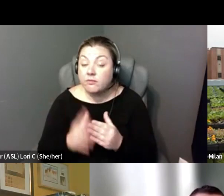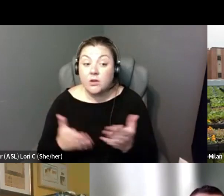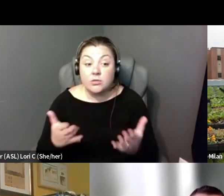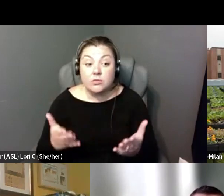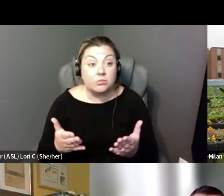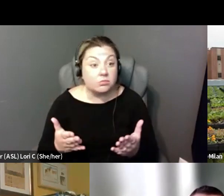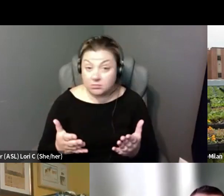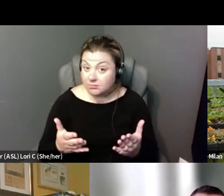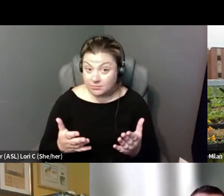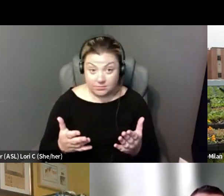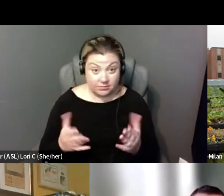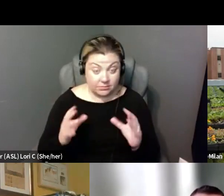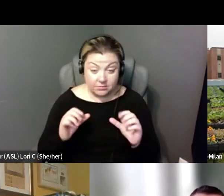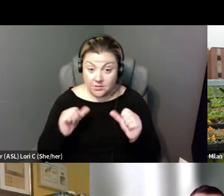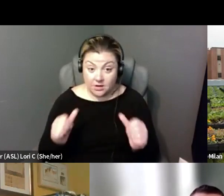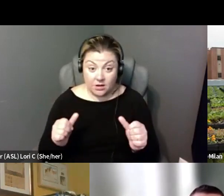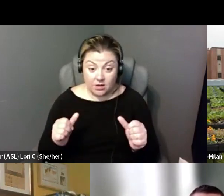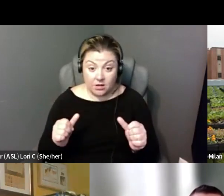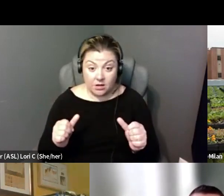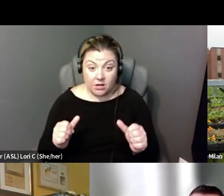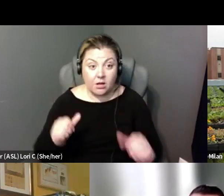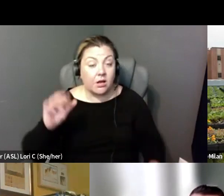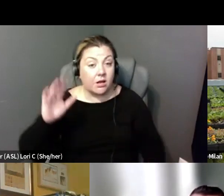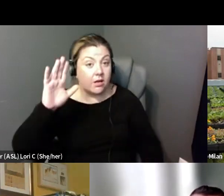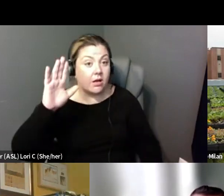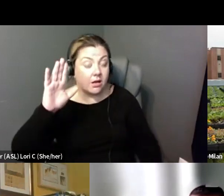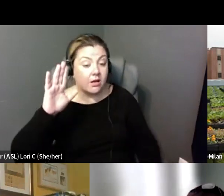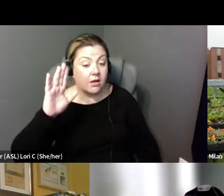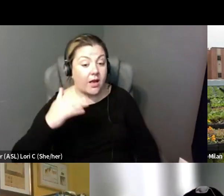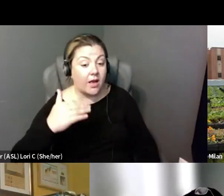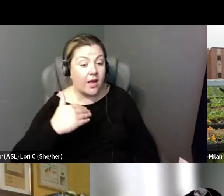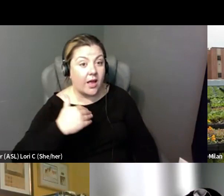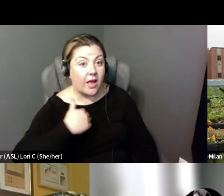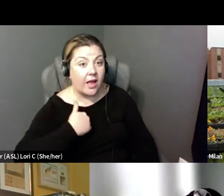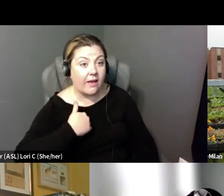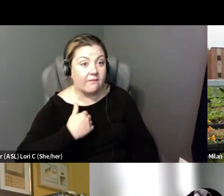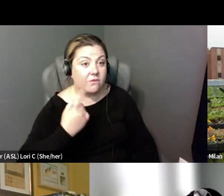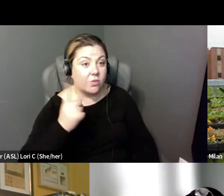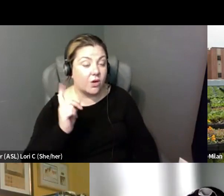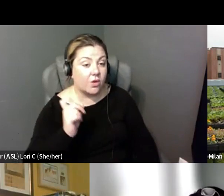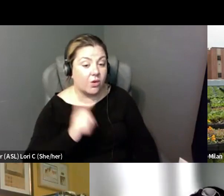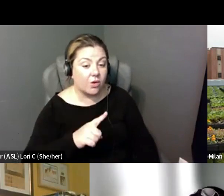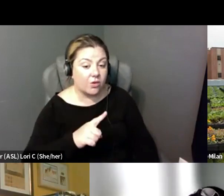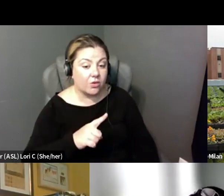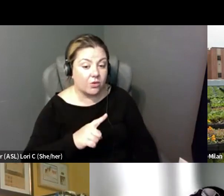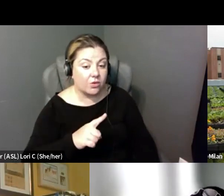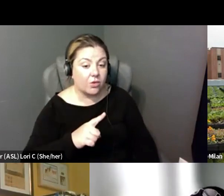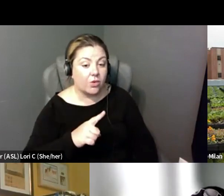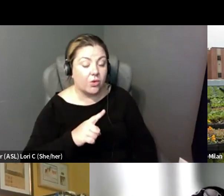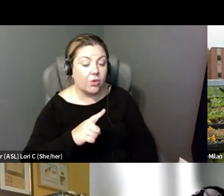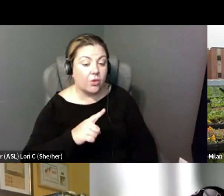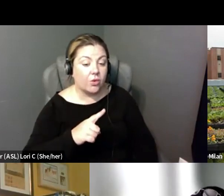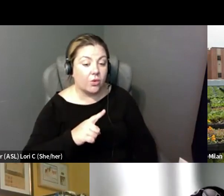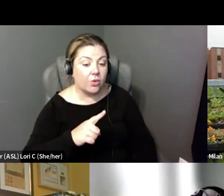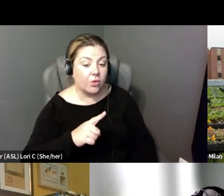Otherwise, this may be the moment to, yeah. I have one more thought. What can we learn from resilient populations and